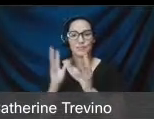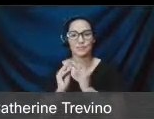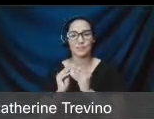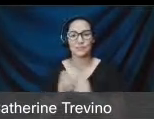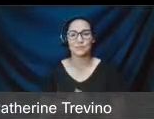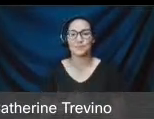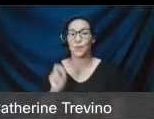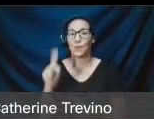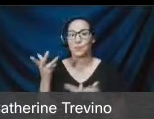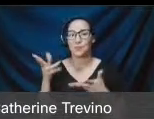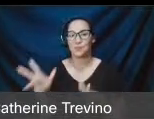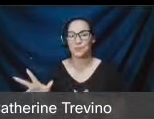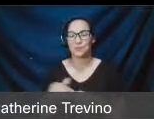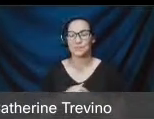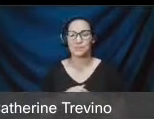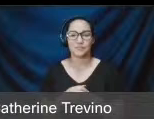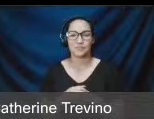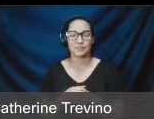All set.